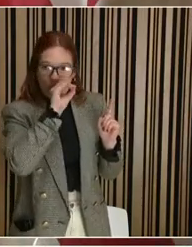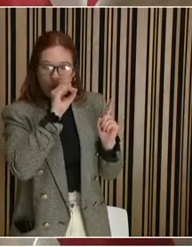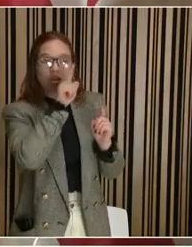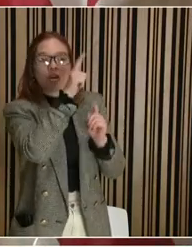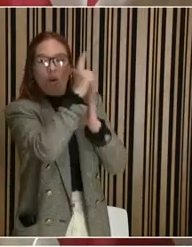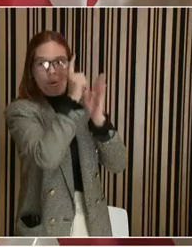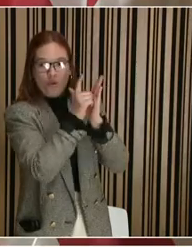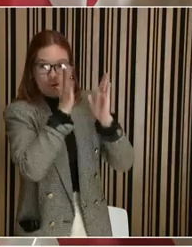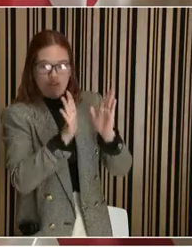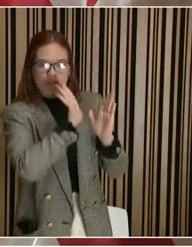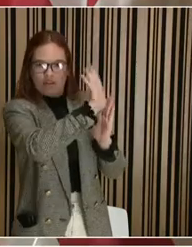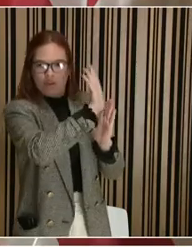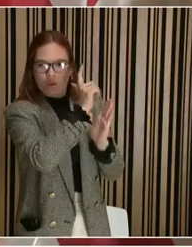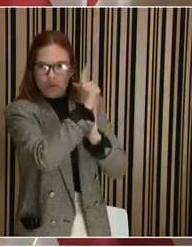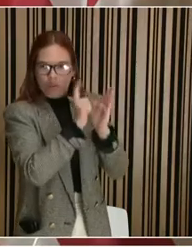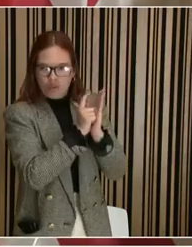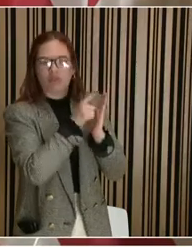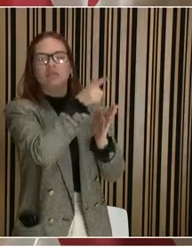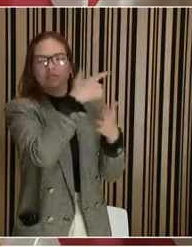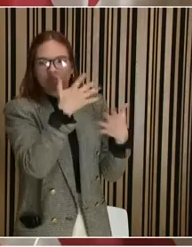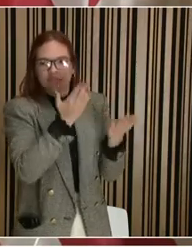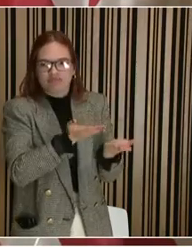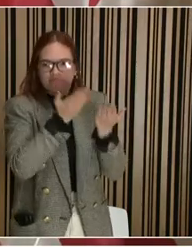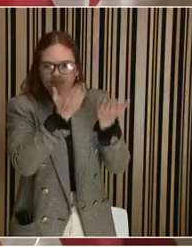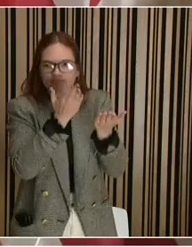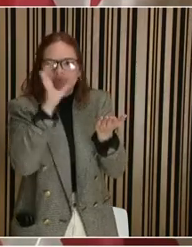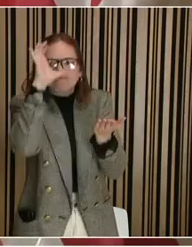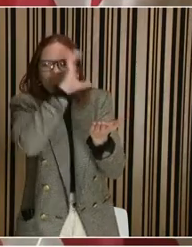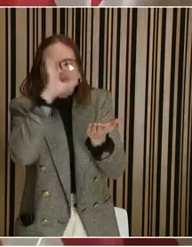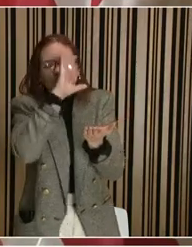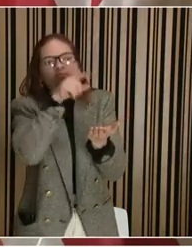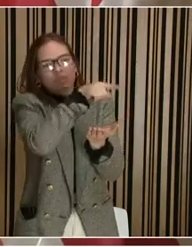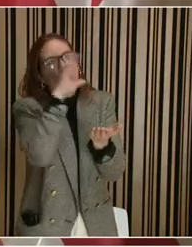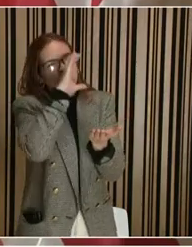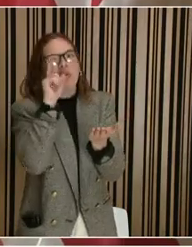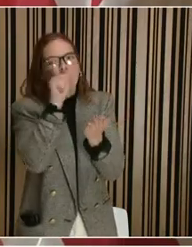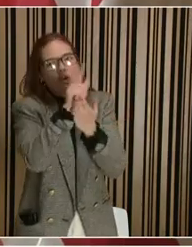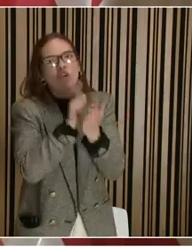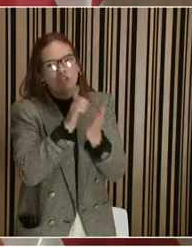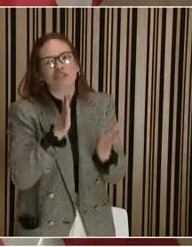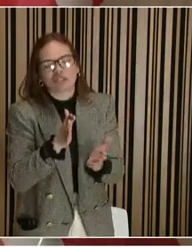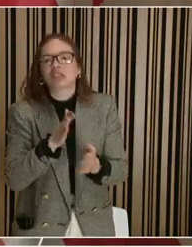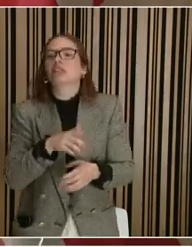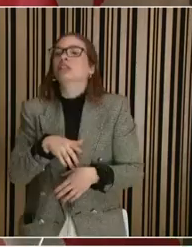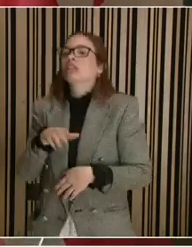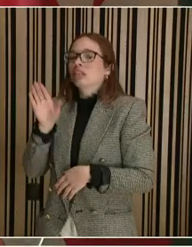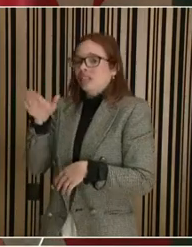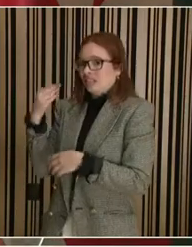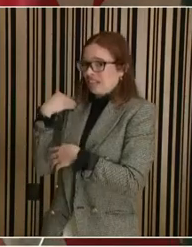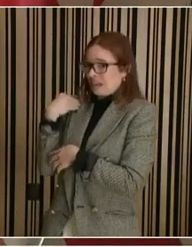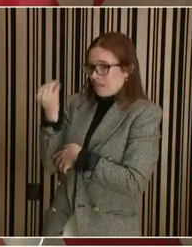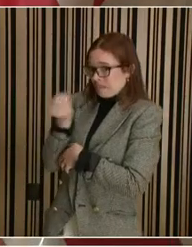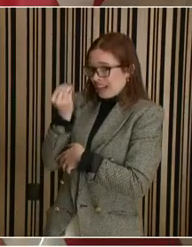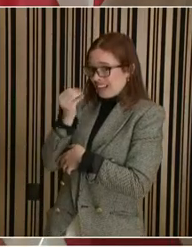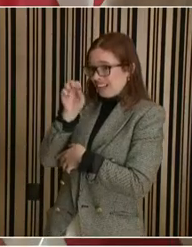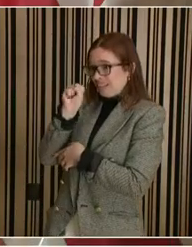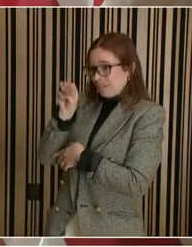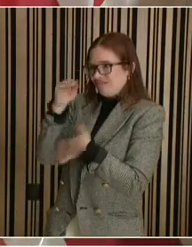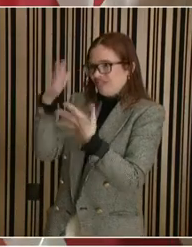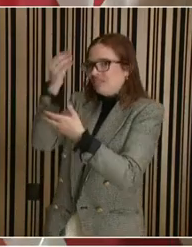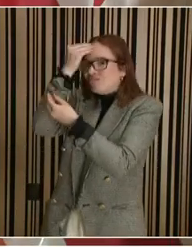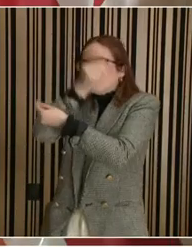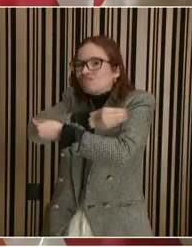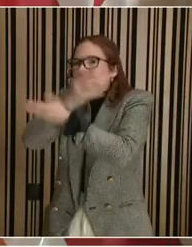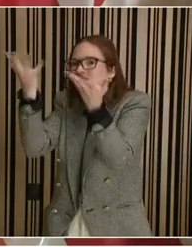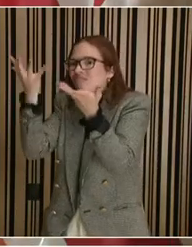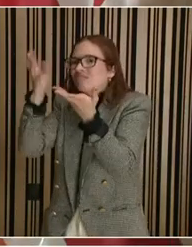to. Since Monday, a number of women have come out on social media saying they had similar experiences. My question is